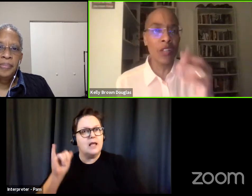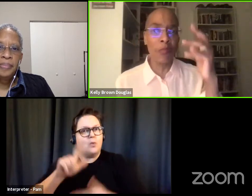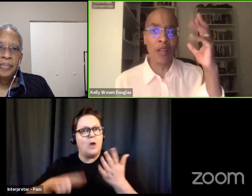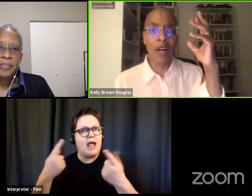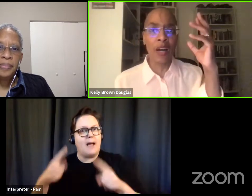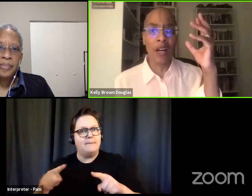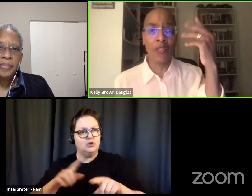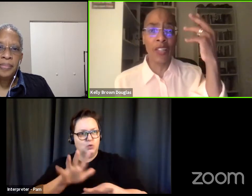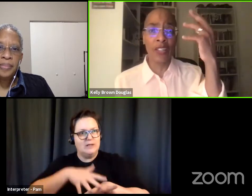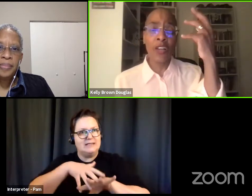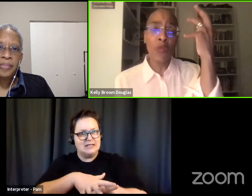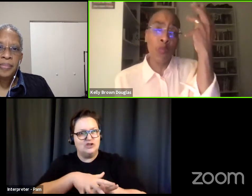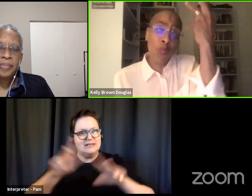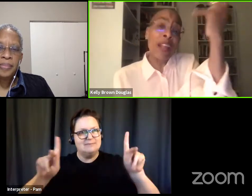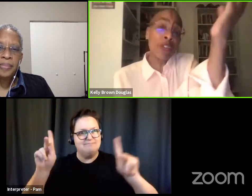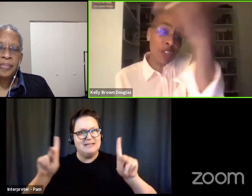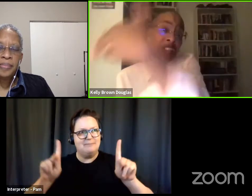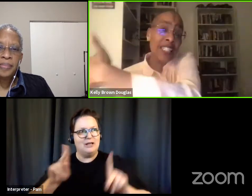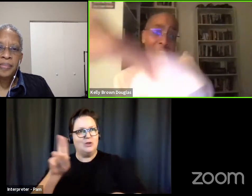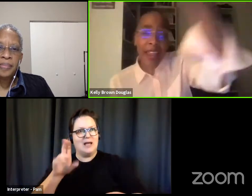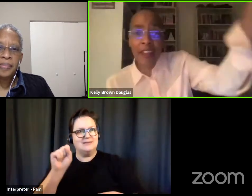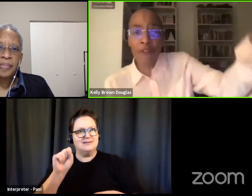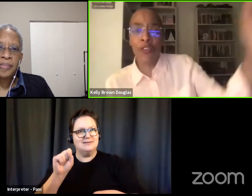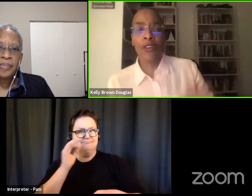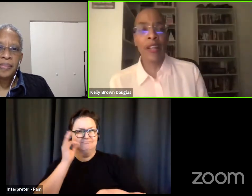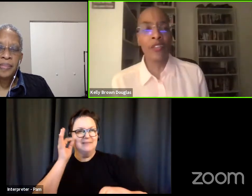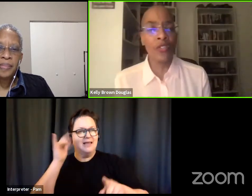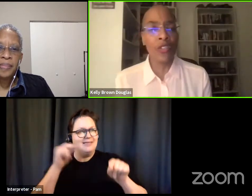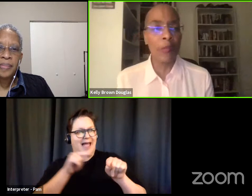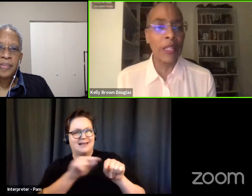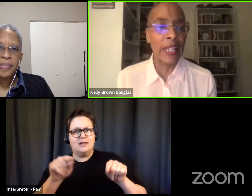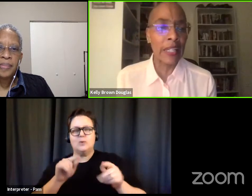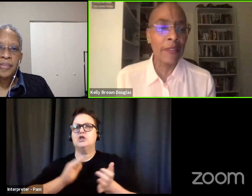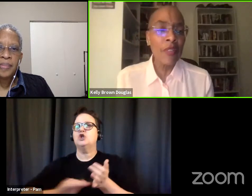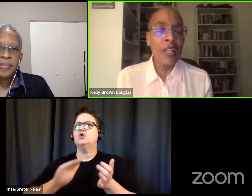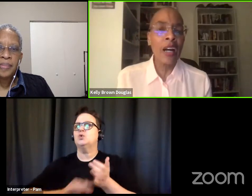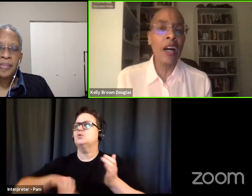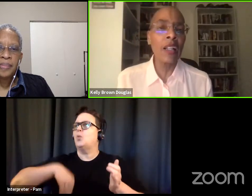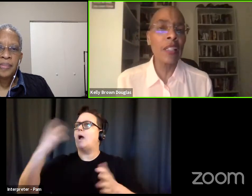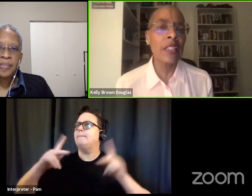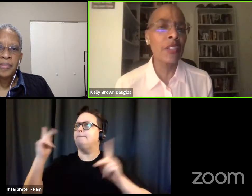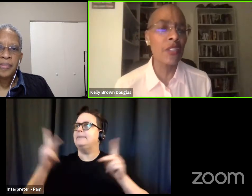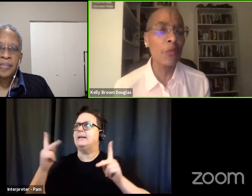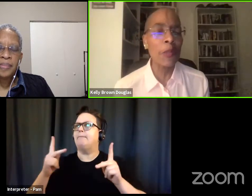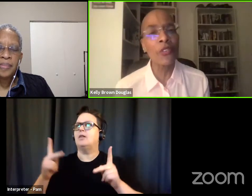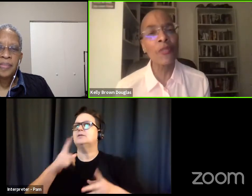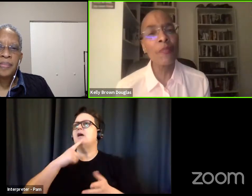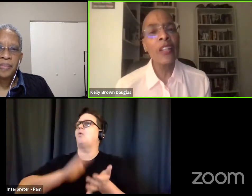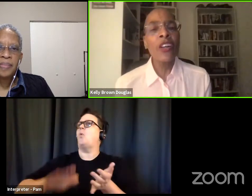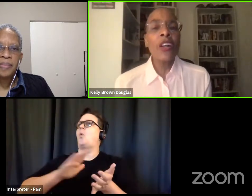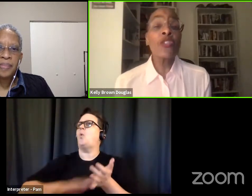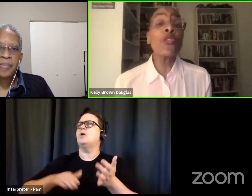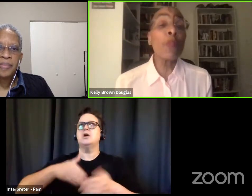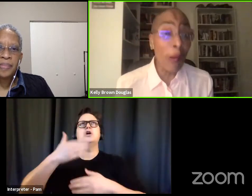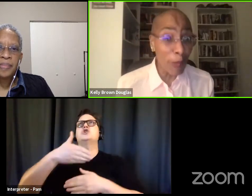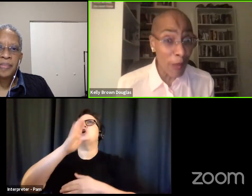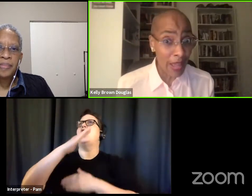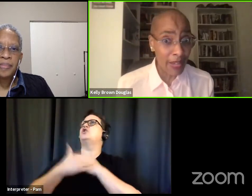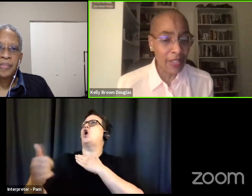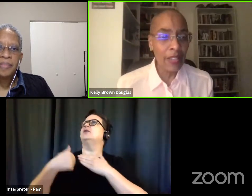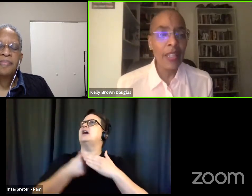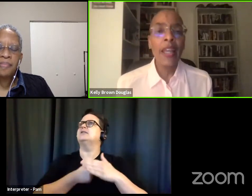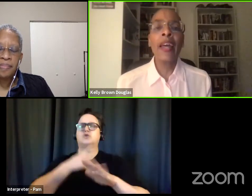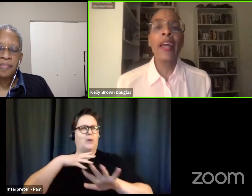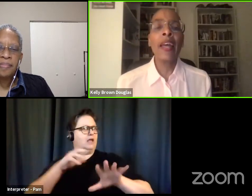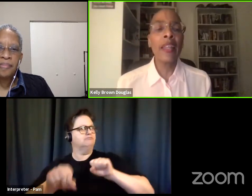that that white Christians gave for exterminating the indigenous peoples. So it's